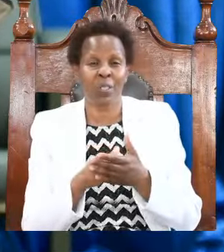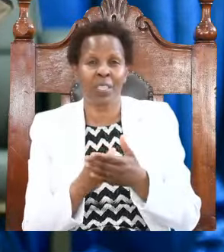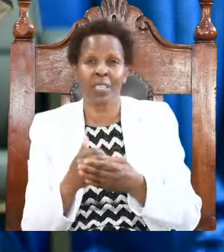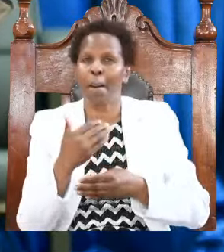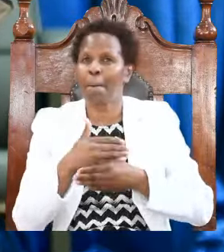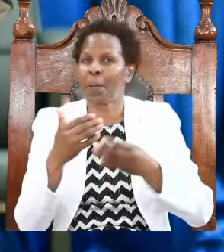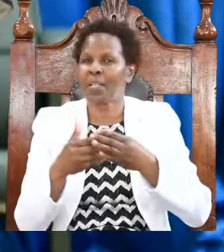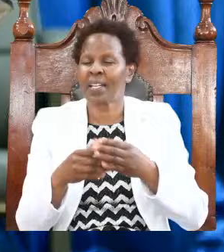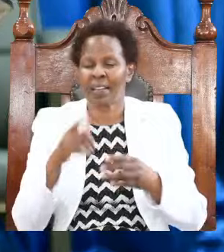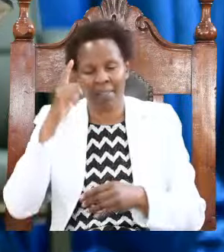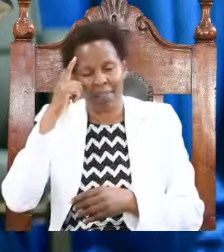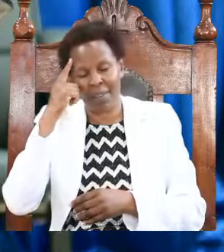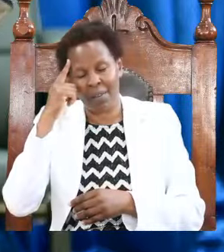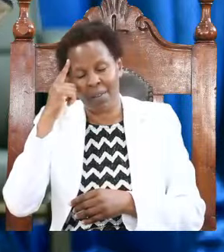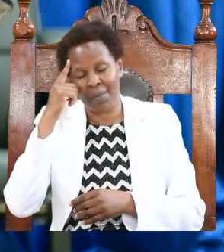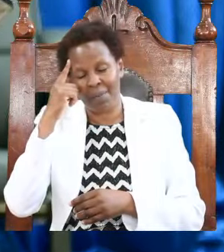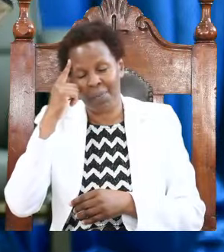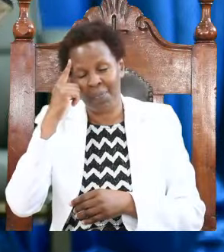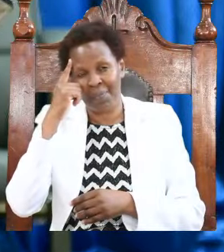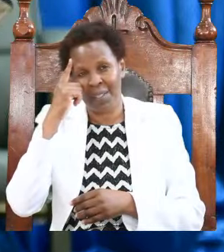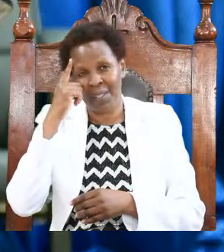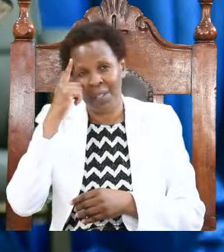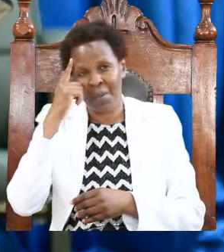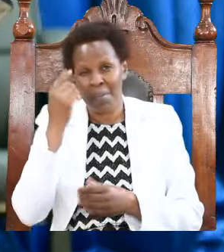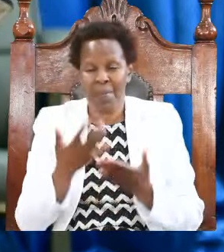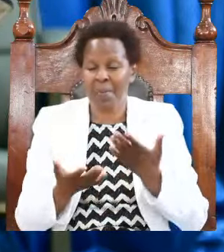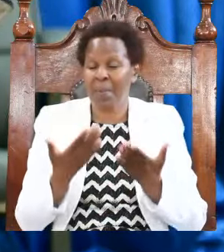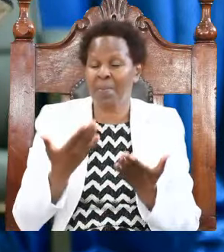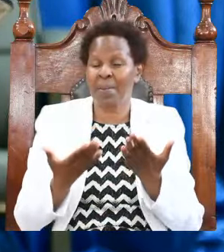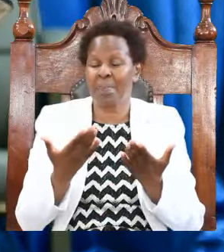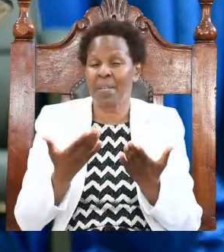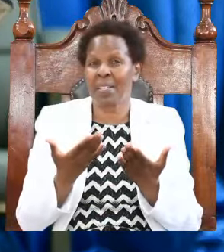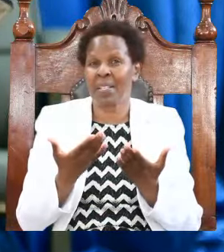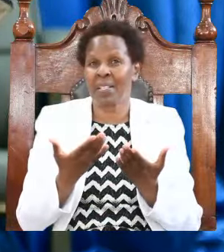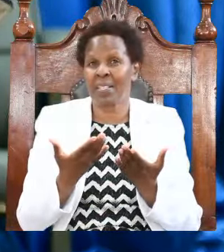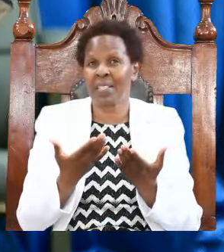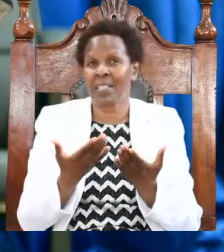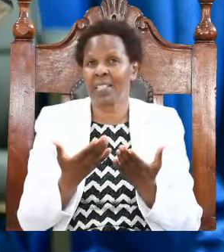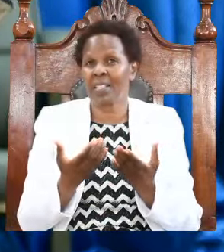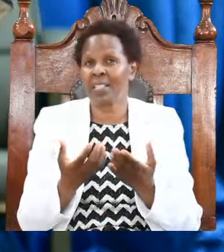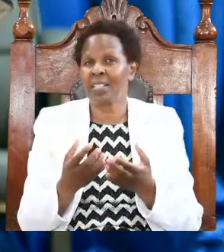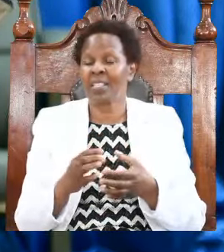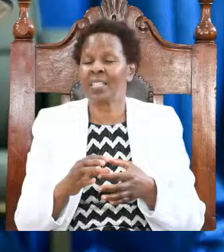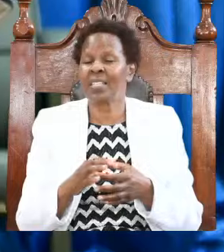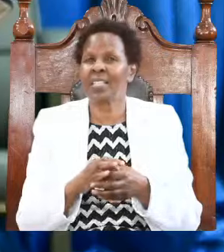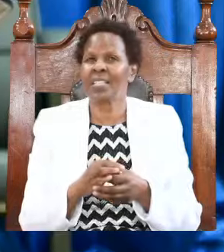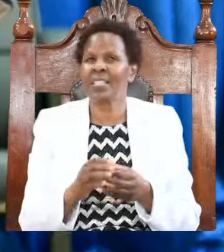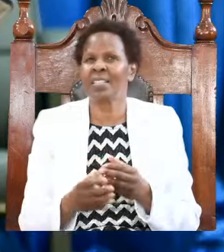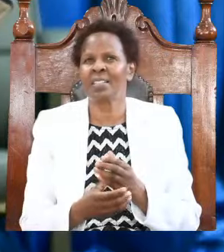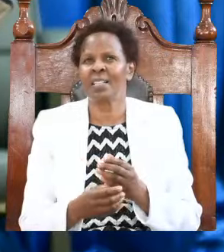will consider maybe subscribing so that I can be able to get some more skills. Maybe I